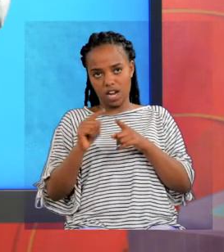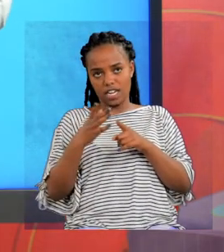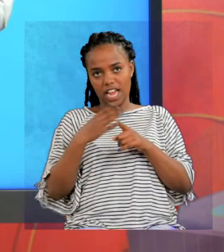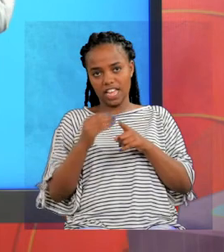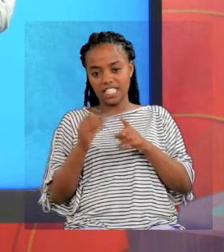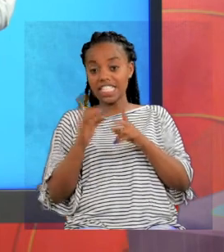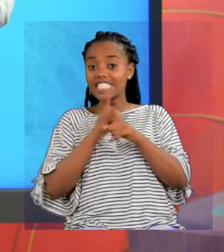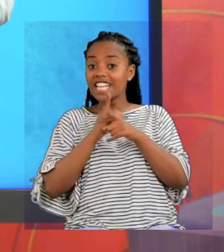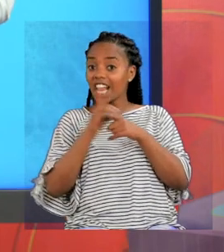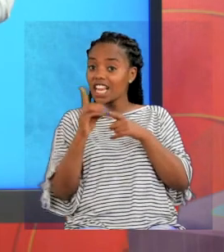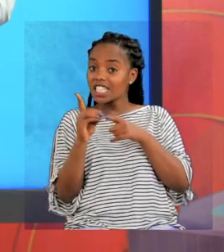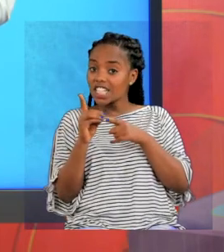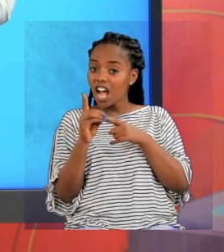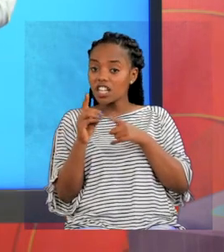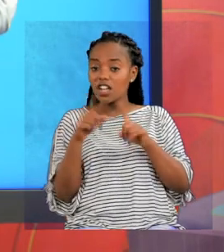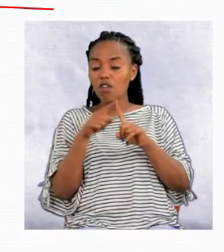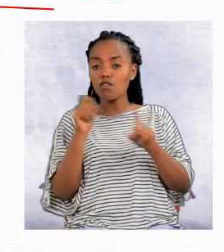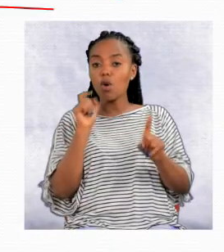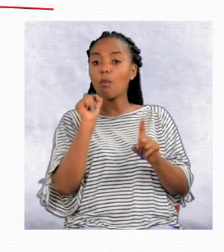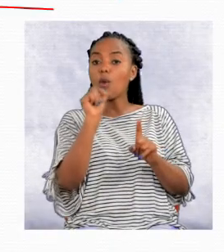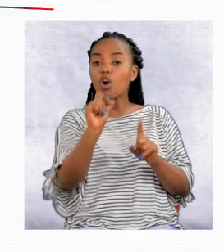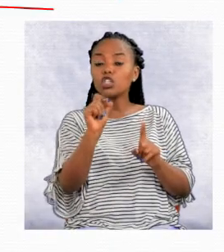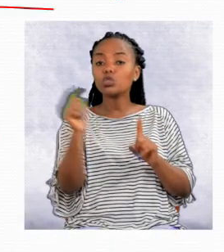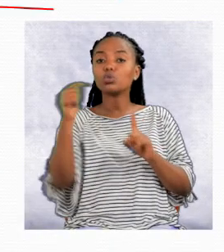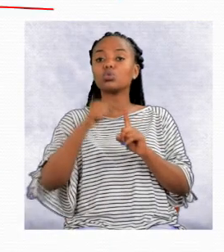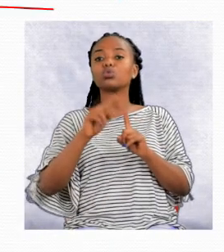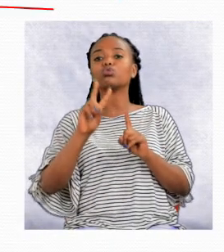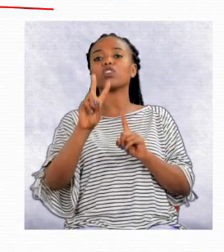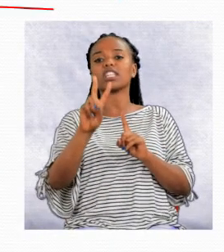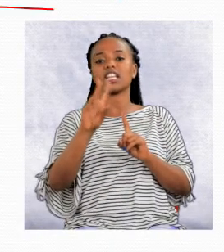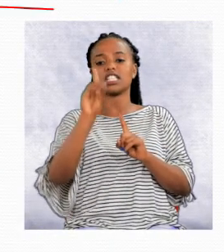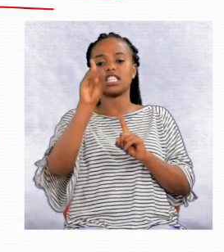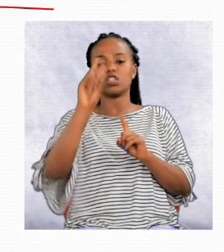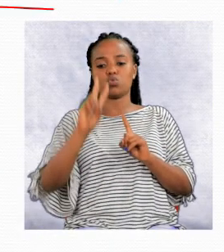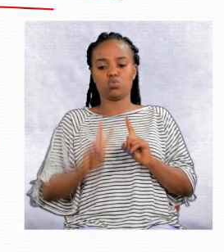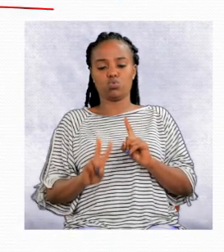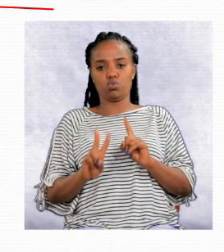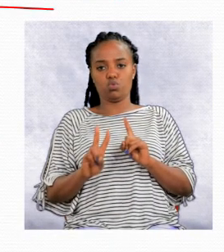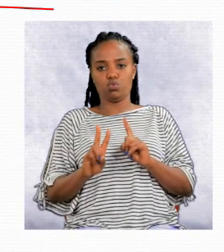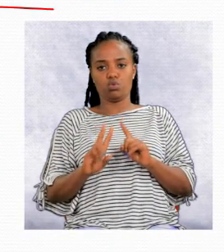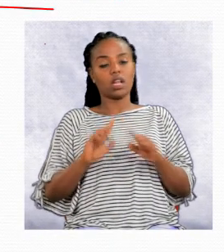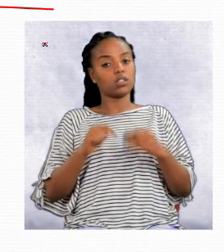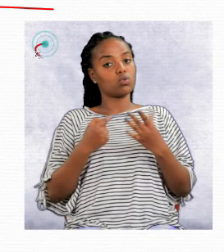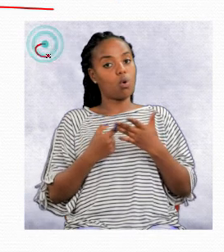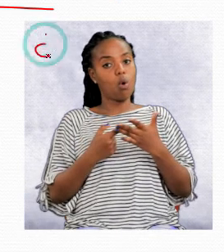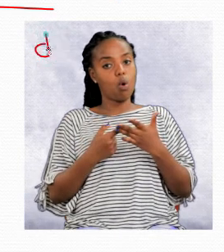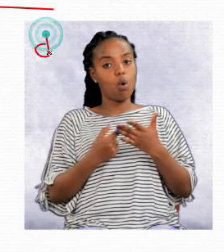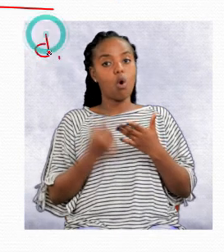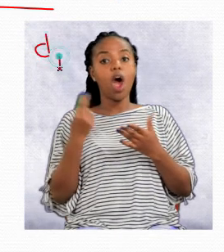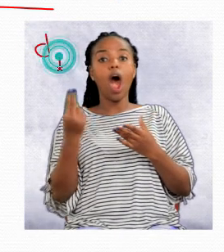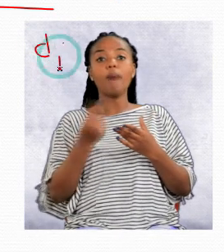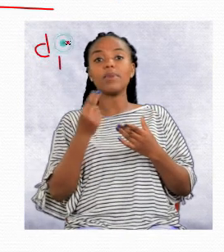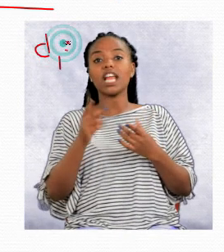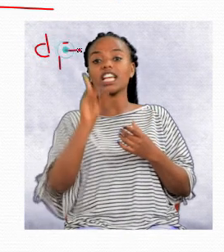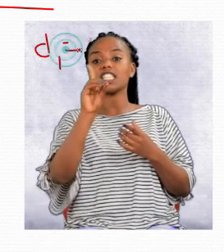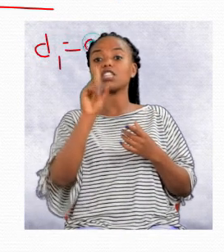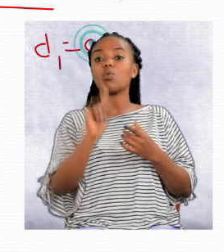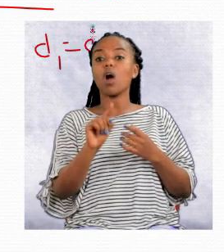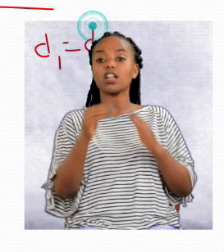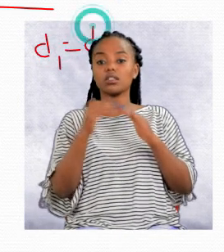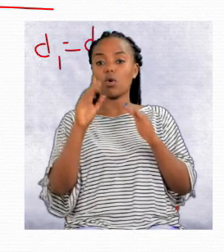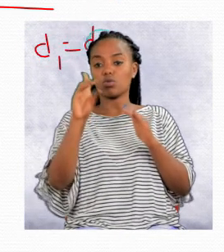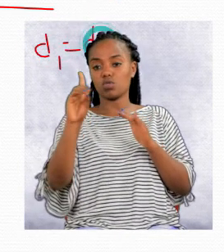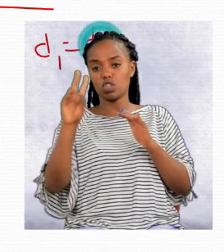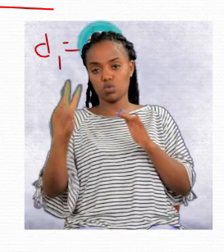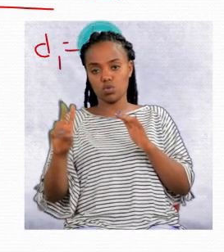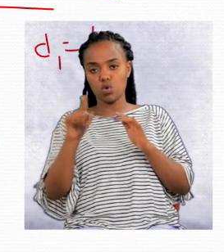as the distance from the point to the vertex D2. So applying D1 is equals to